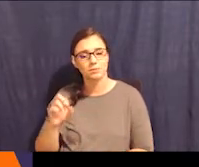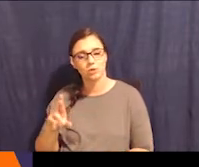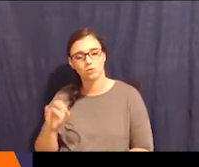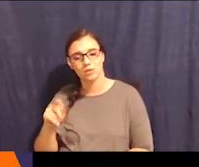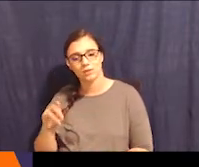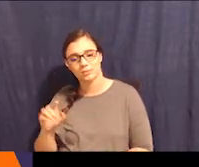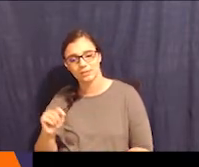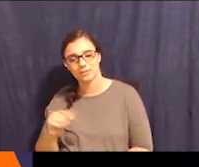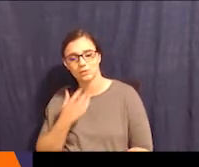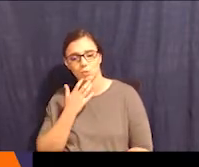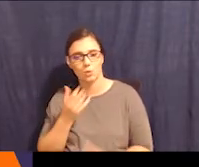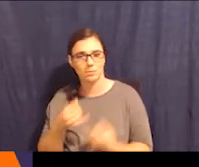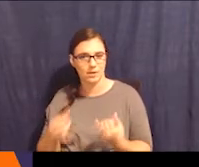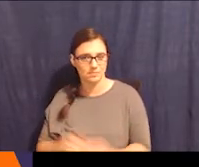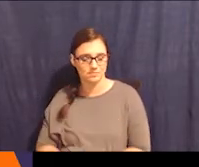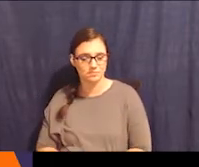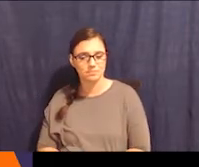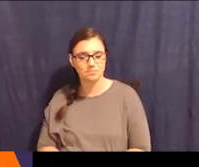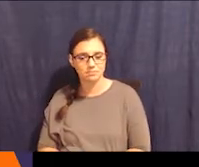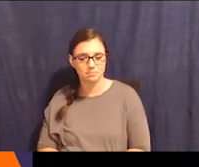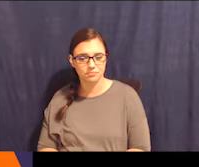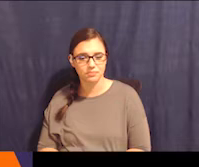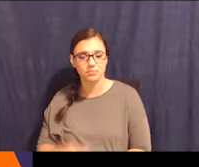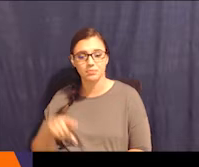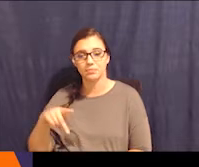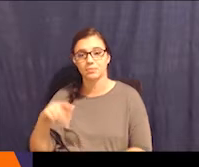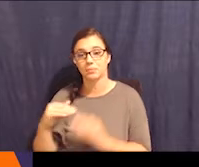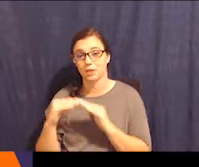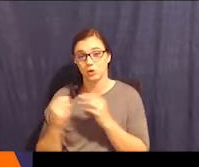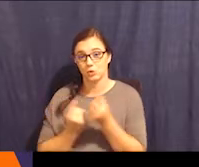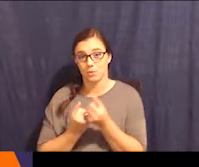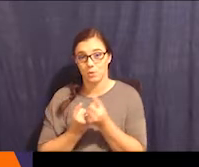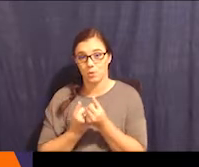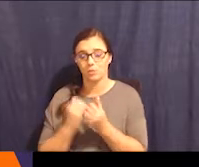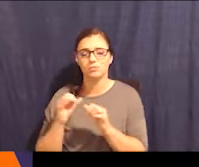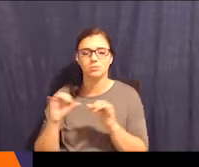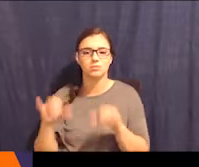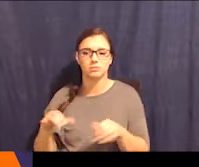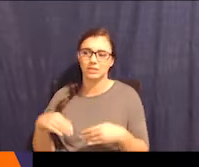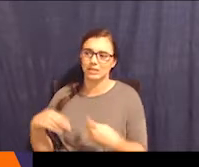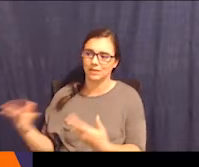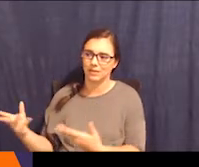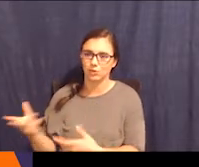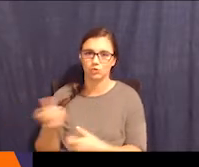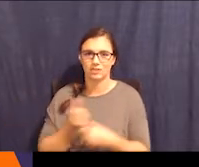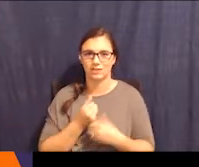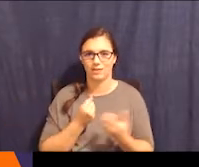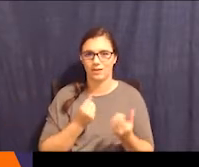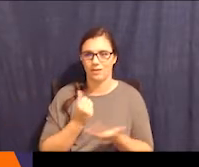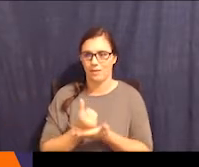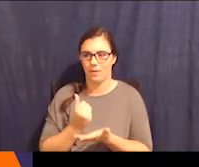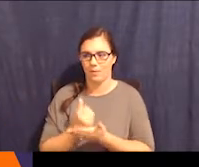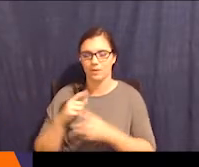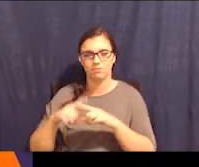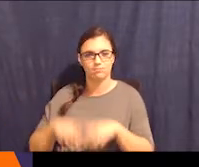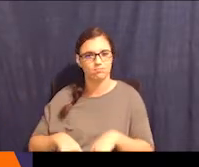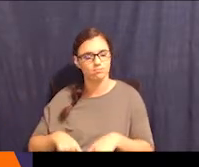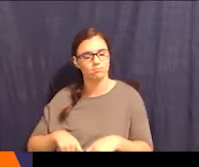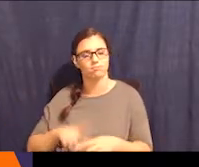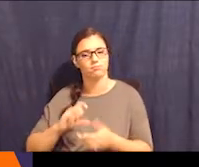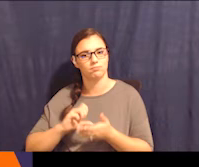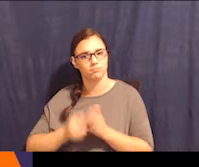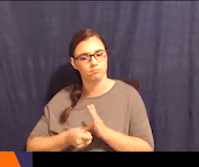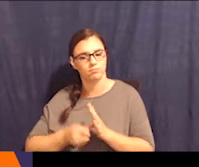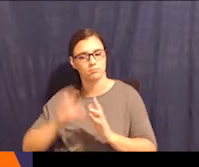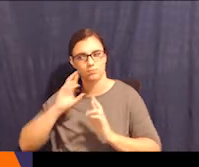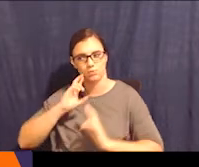is a system of giving and receiving help founded on key principles of respect, shared responsibility, and mutual